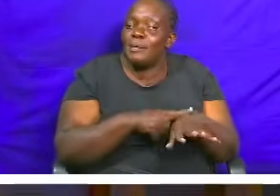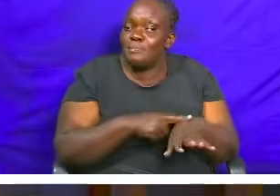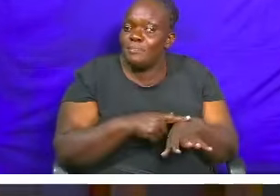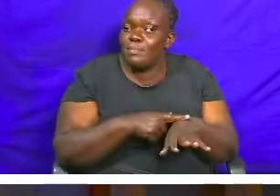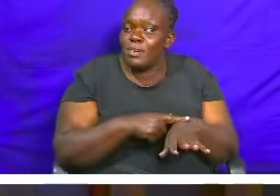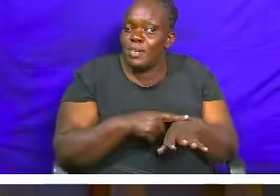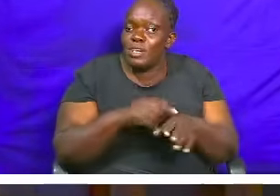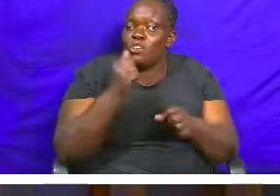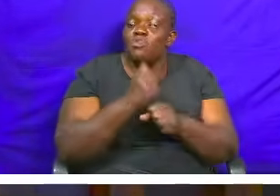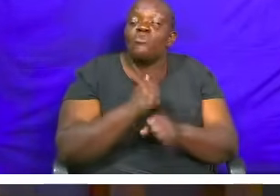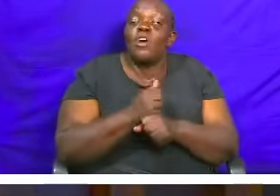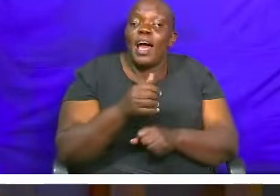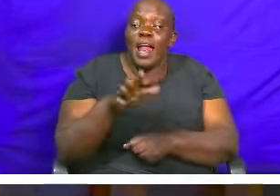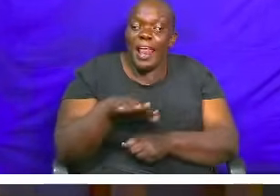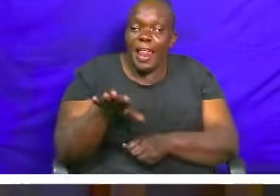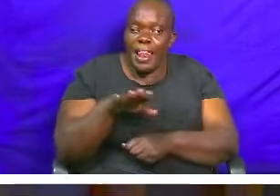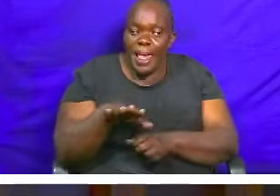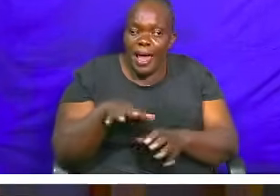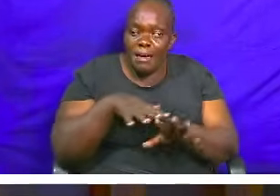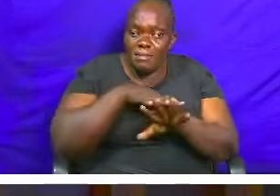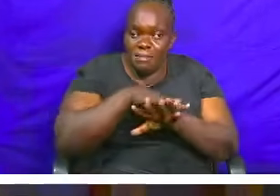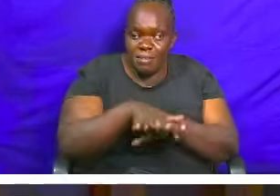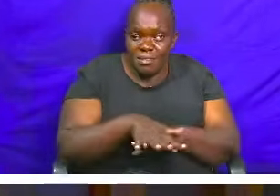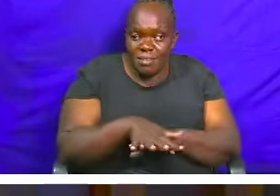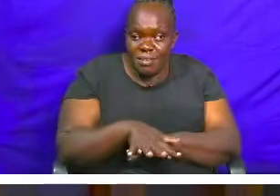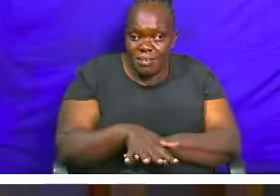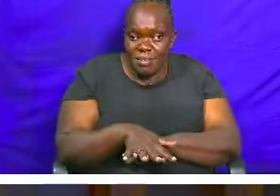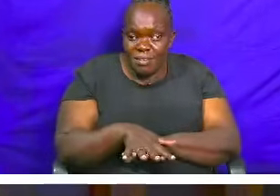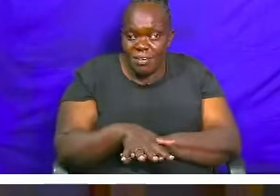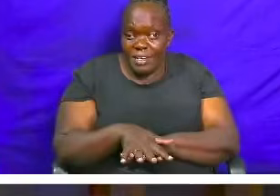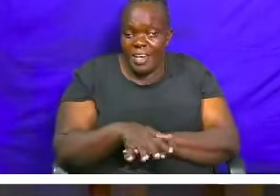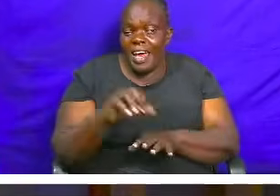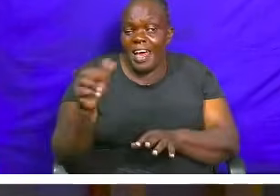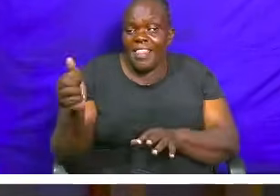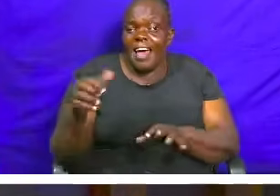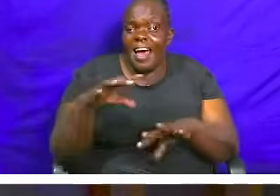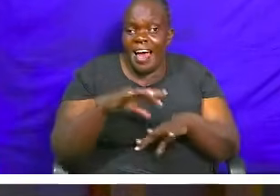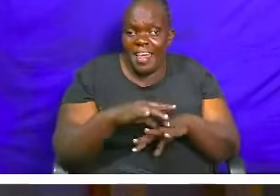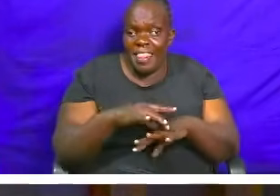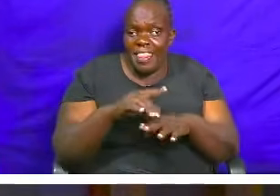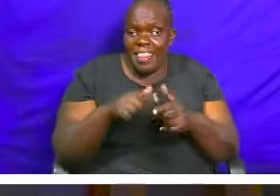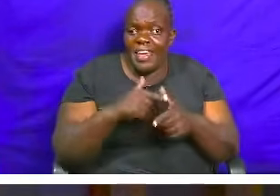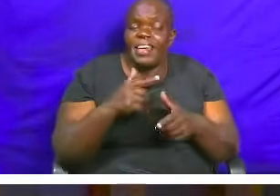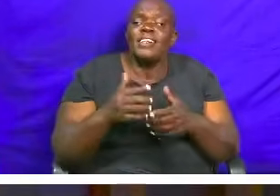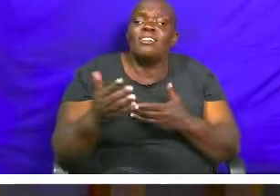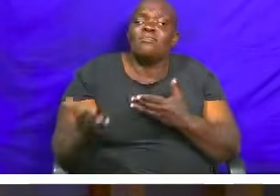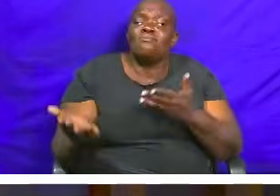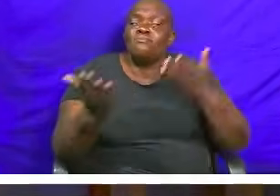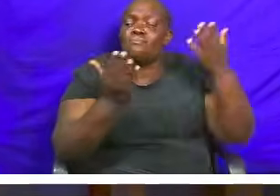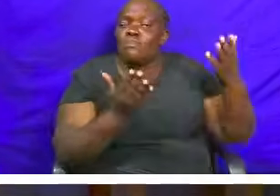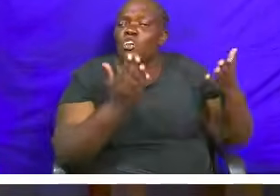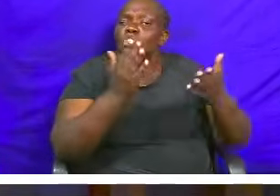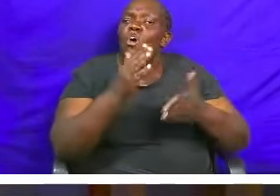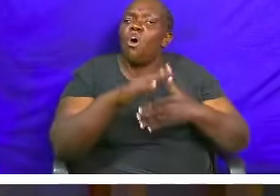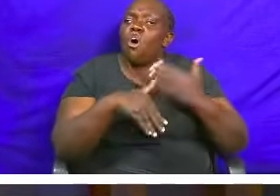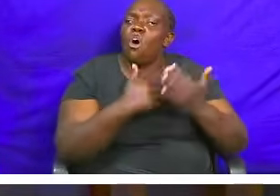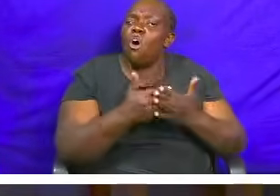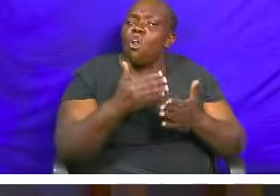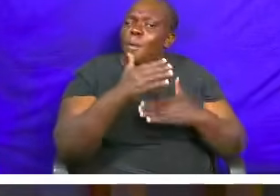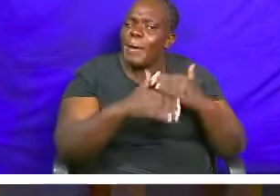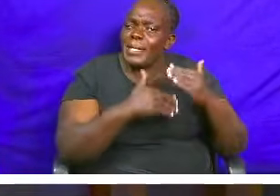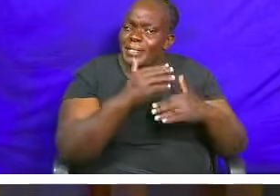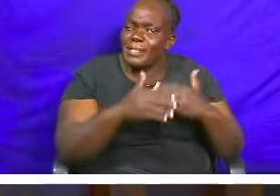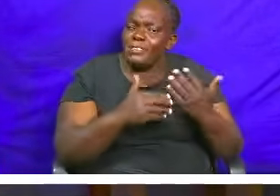you're doing a loop, you blend a base oil and some additives, and you import all these materials. So from Total,